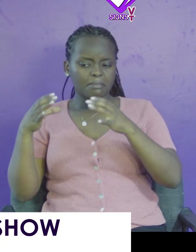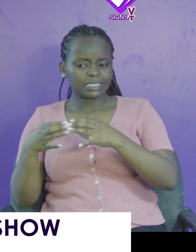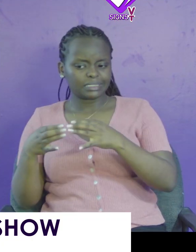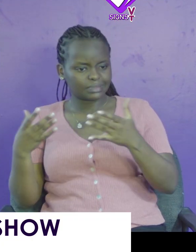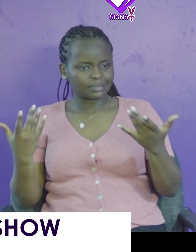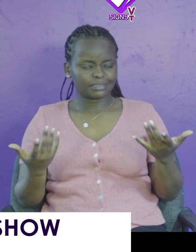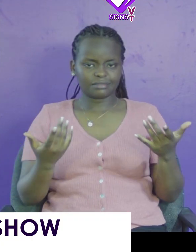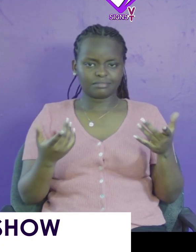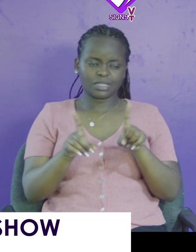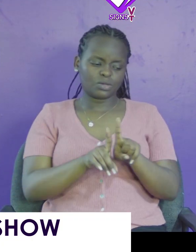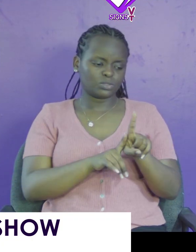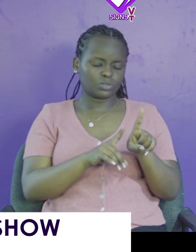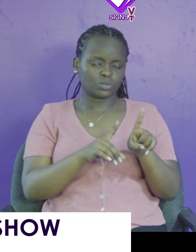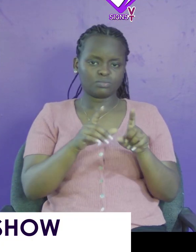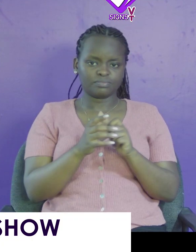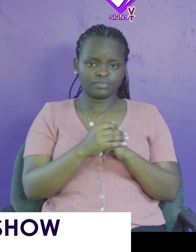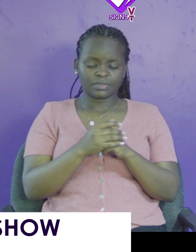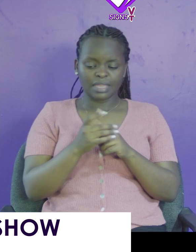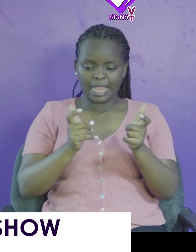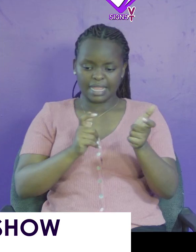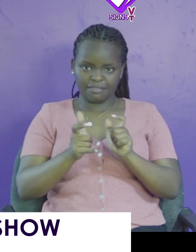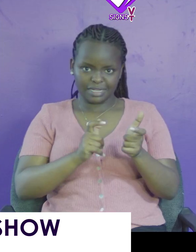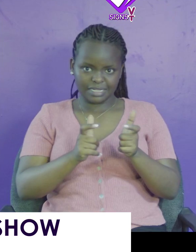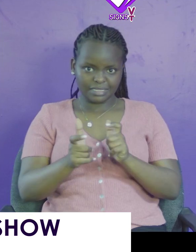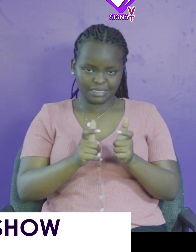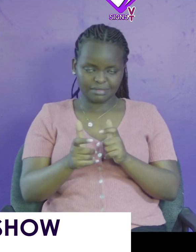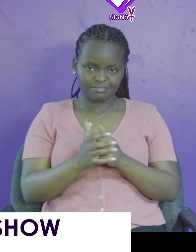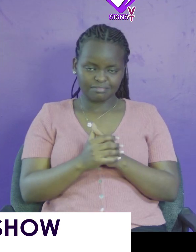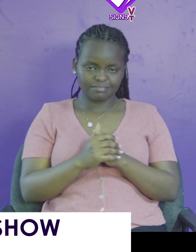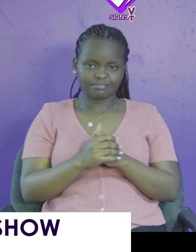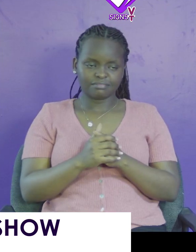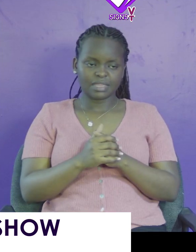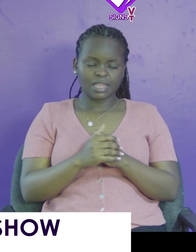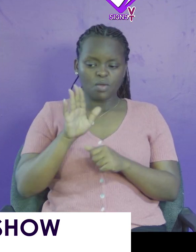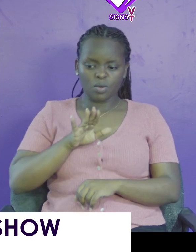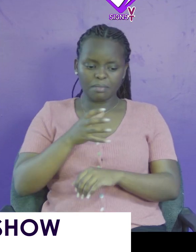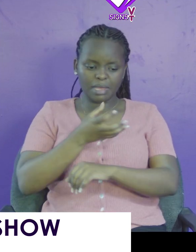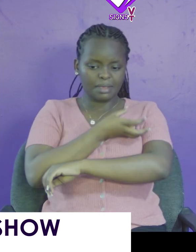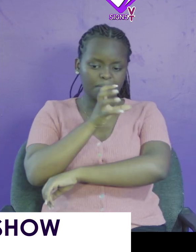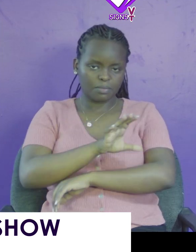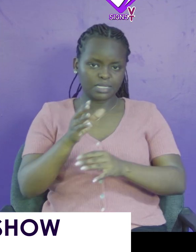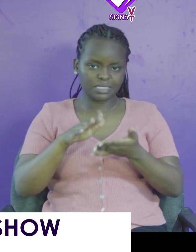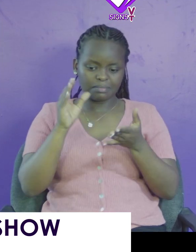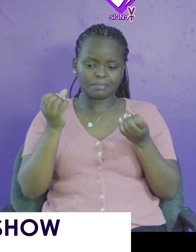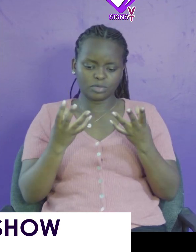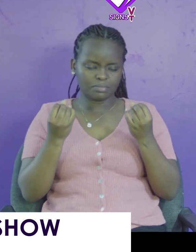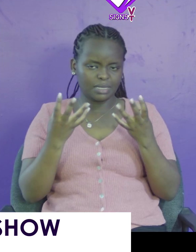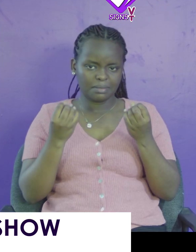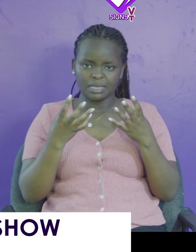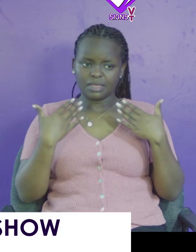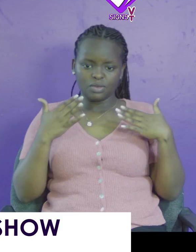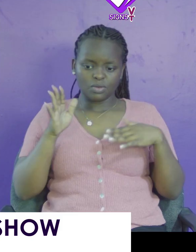or, even governance, where we have women empowerment, and many women are getting into